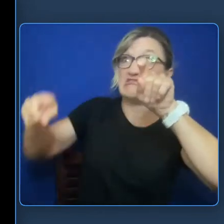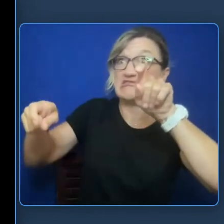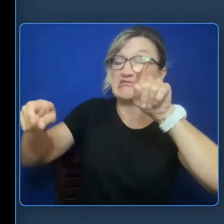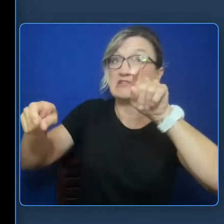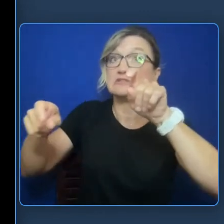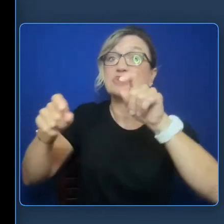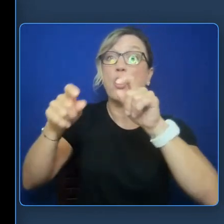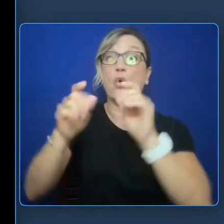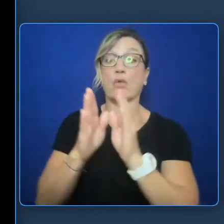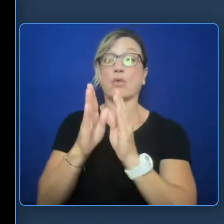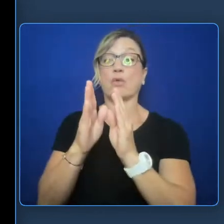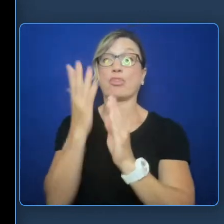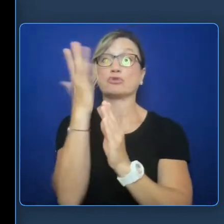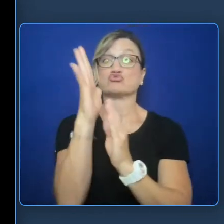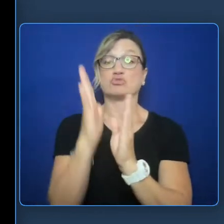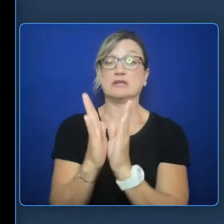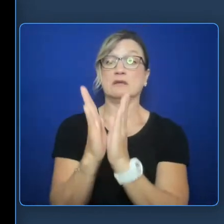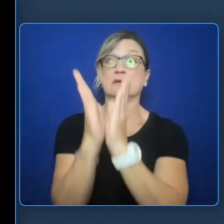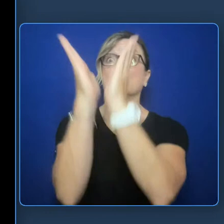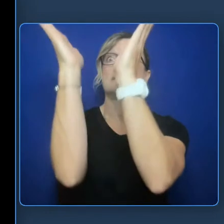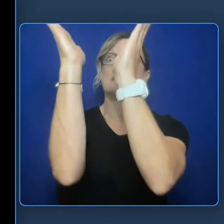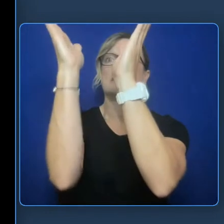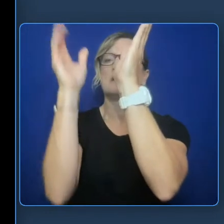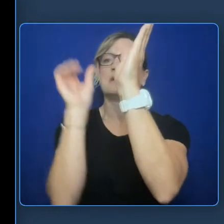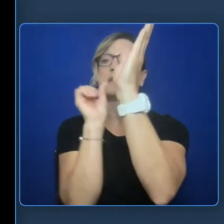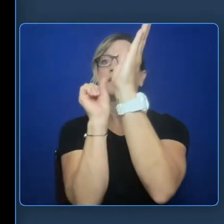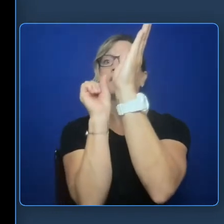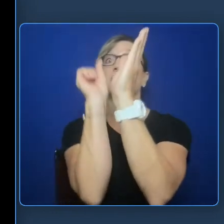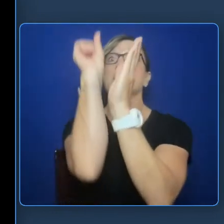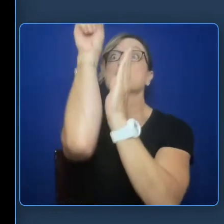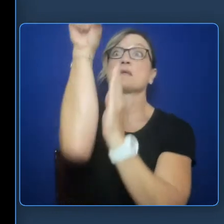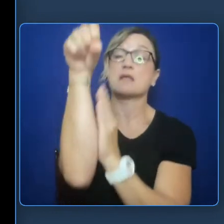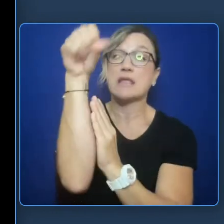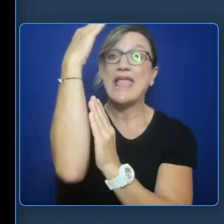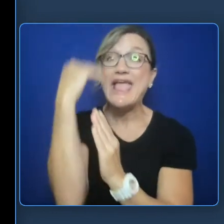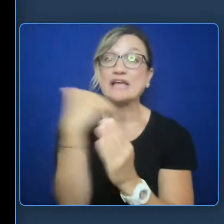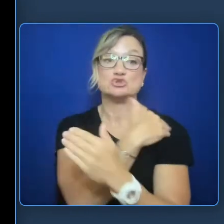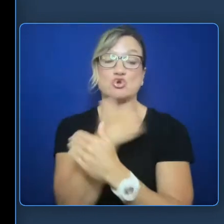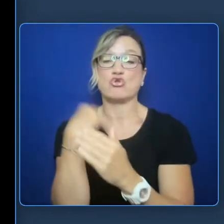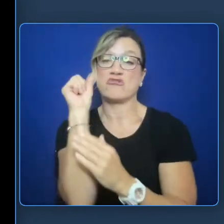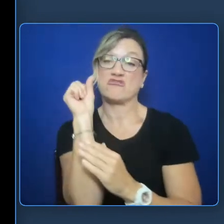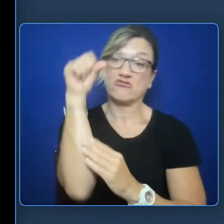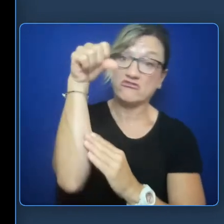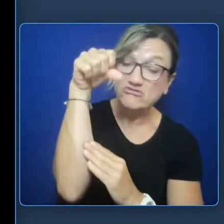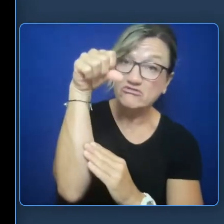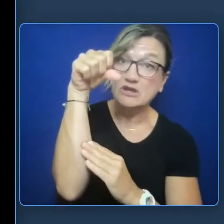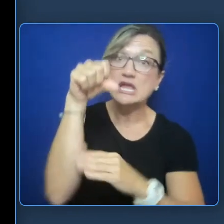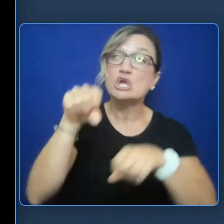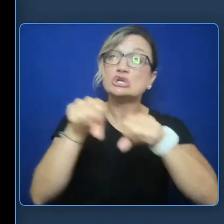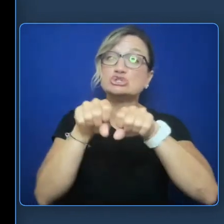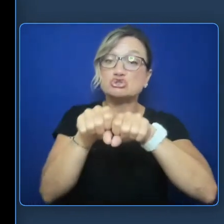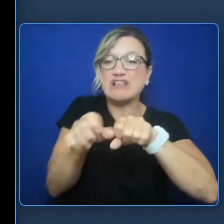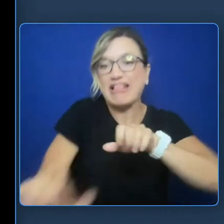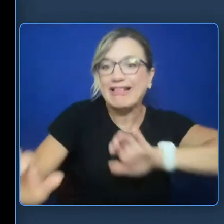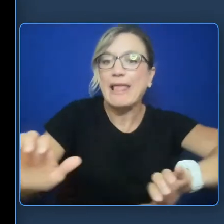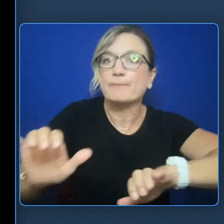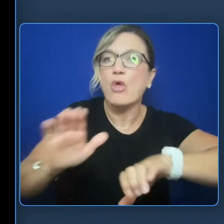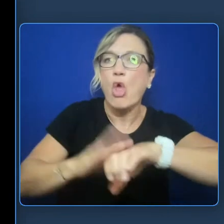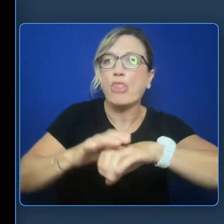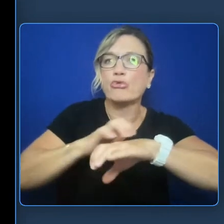fork in the trunk of the tree and wedges in his head and shoulder. His shoes slip on the rough bark.